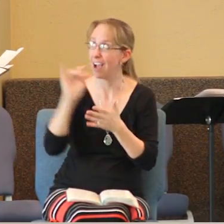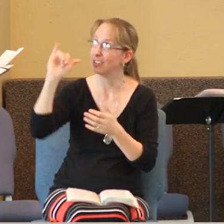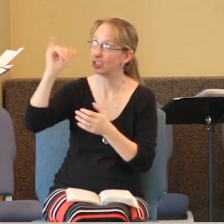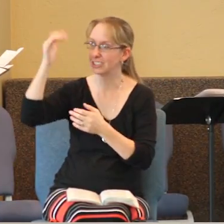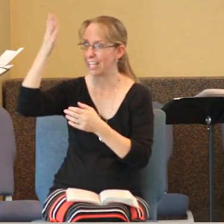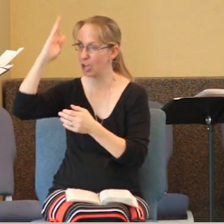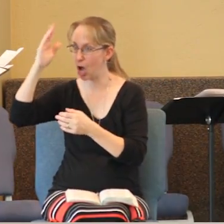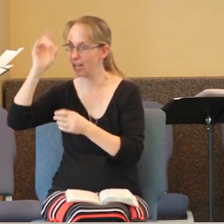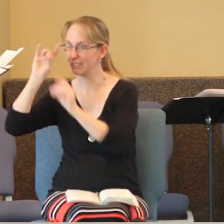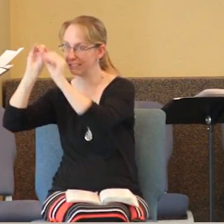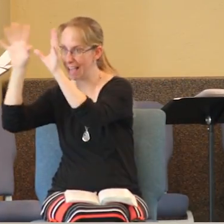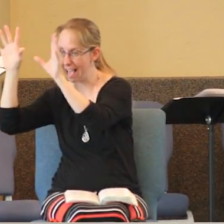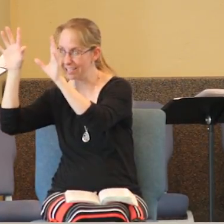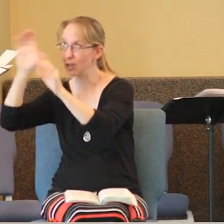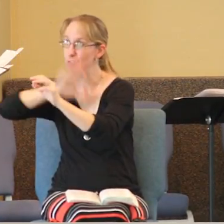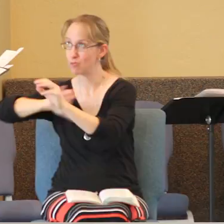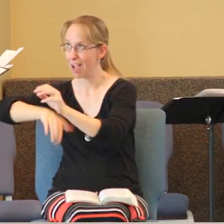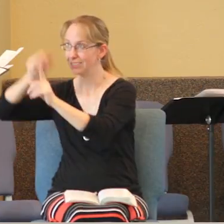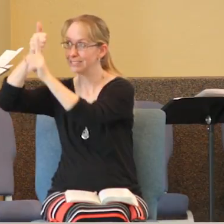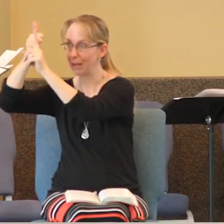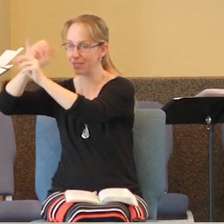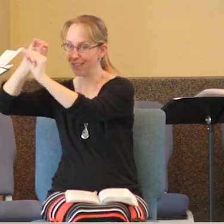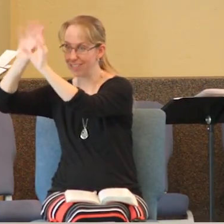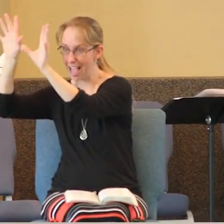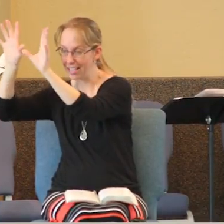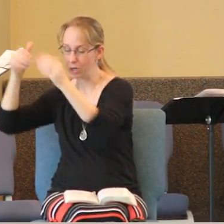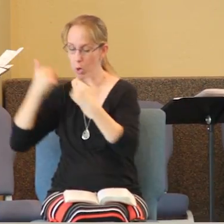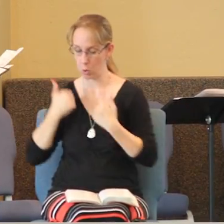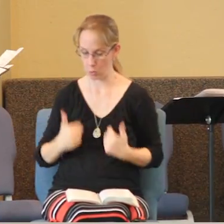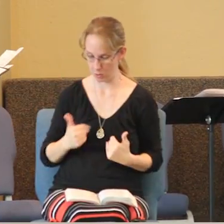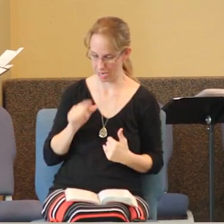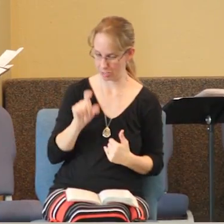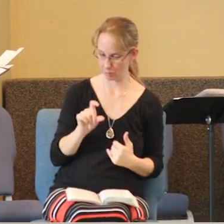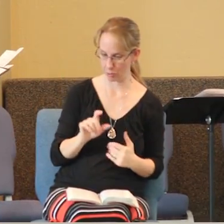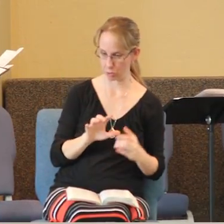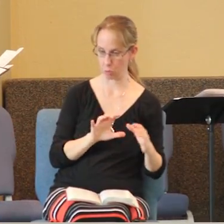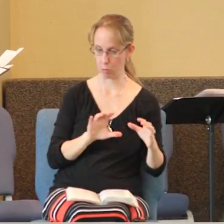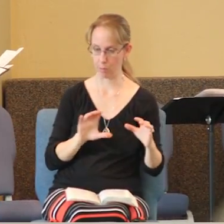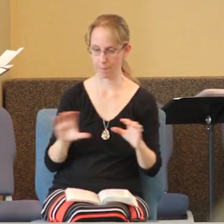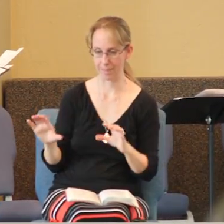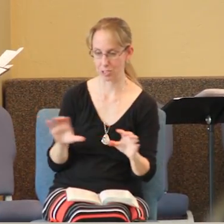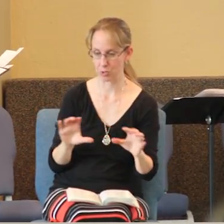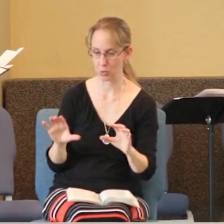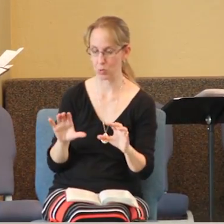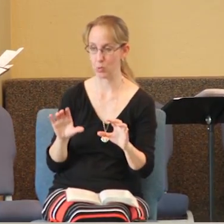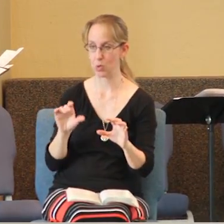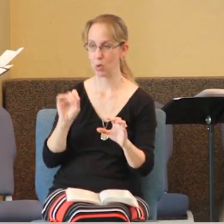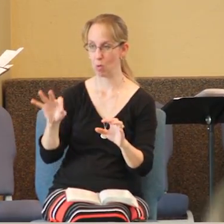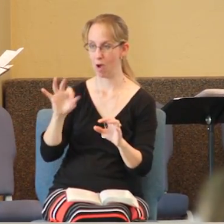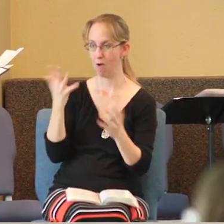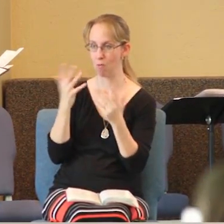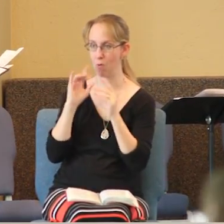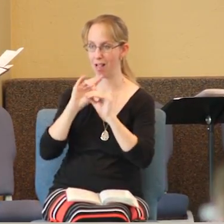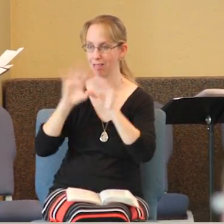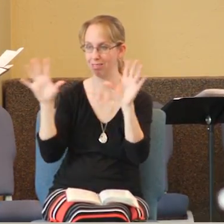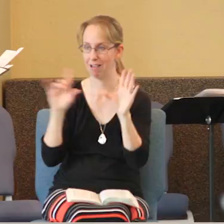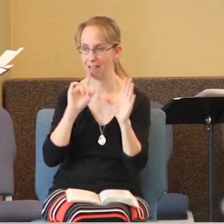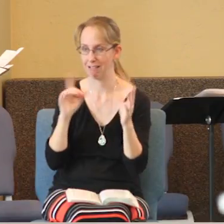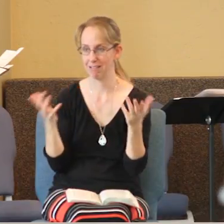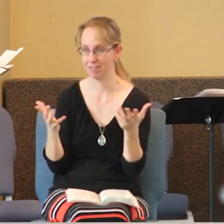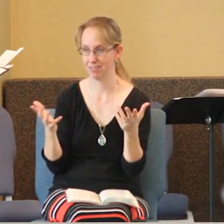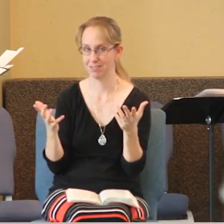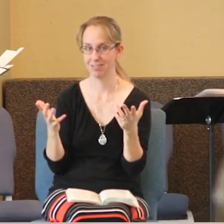God is light and Christ is light, we are to be doers and beers of what